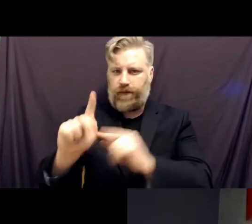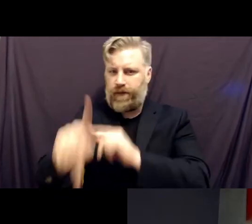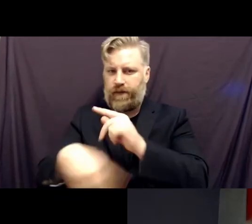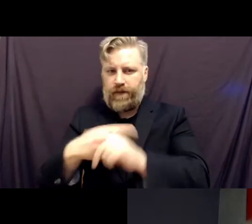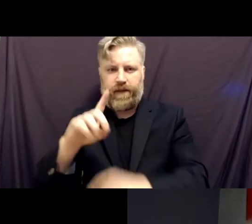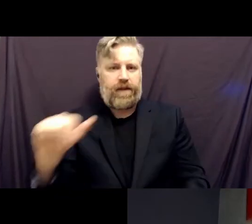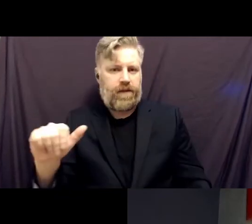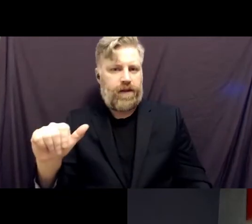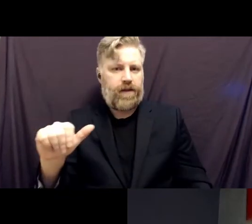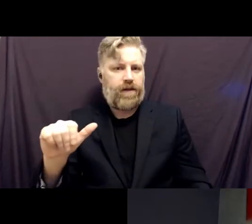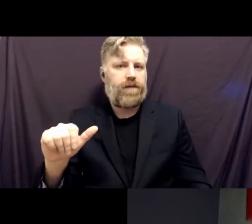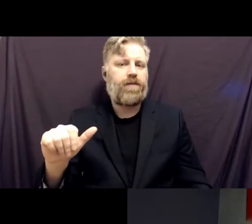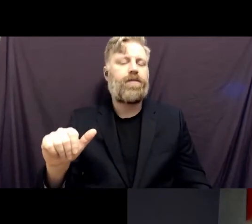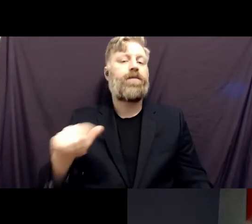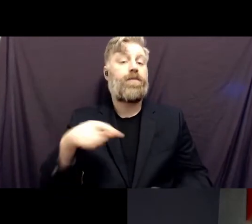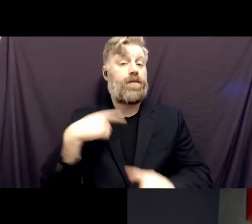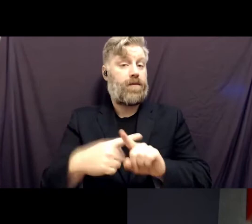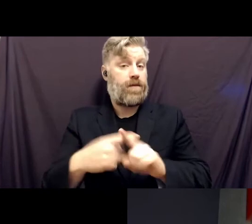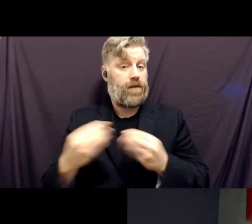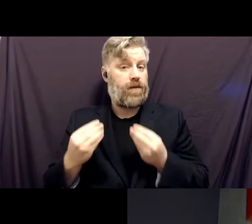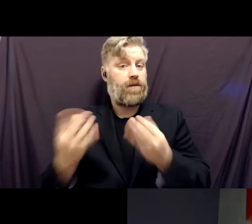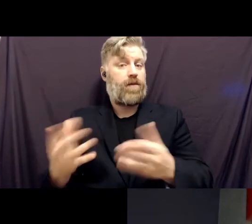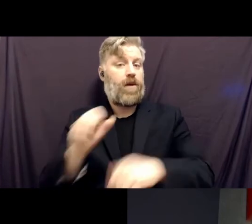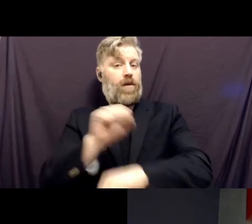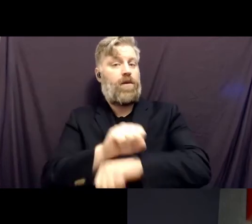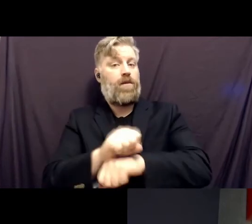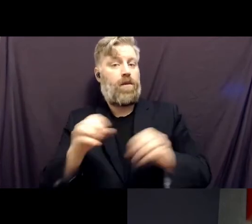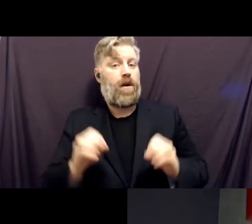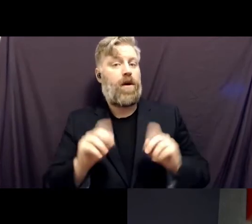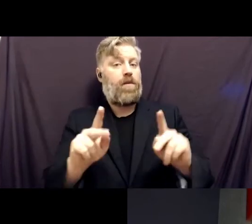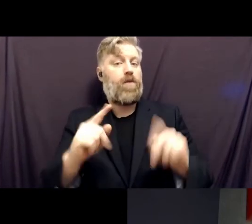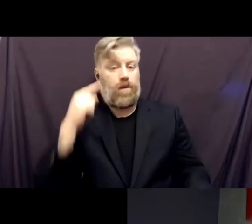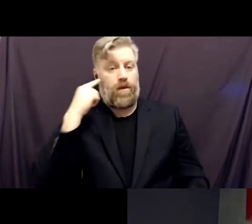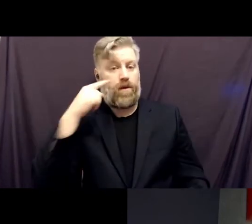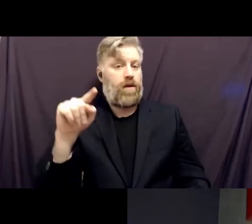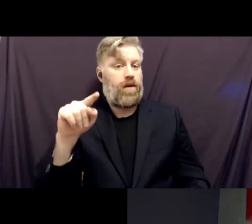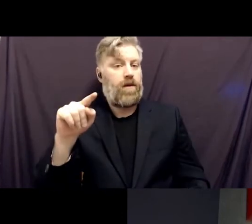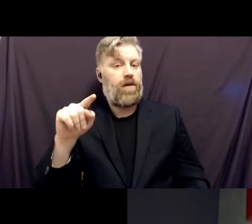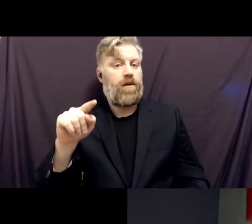and providing employment opportunities for